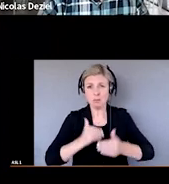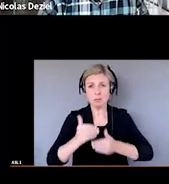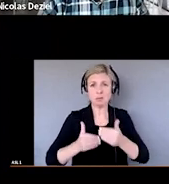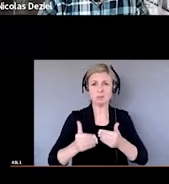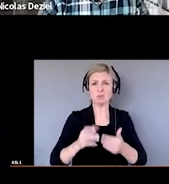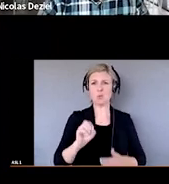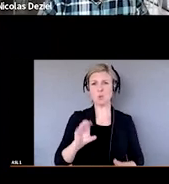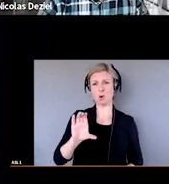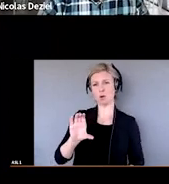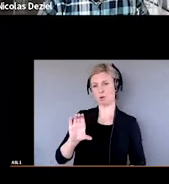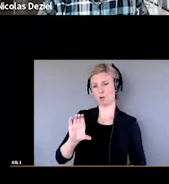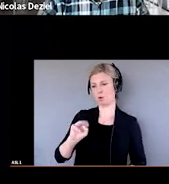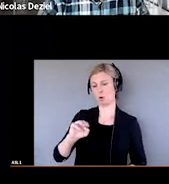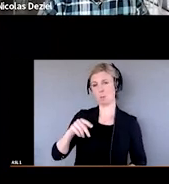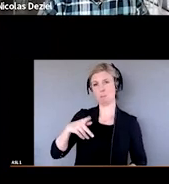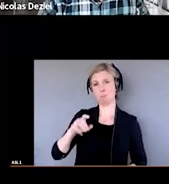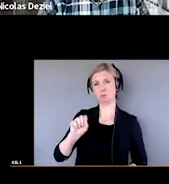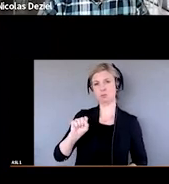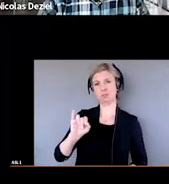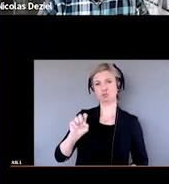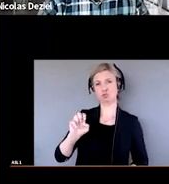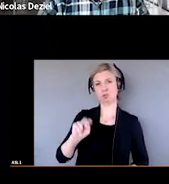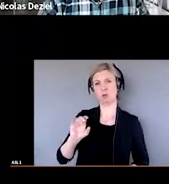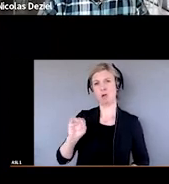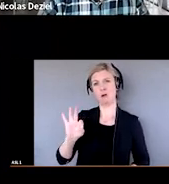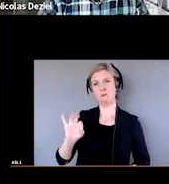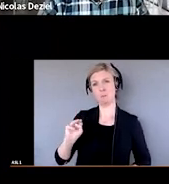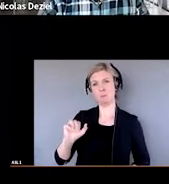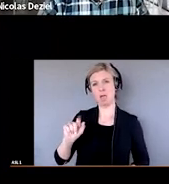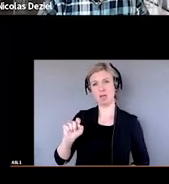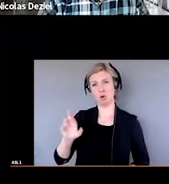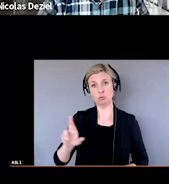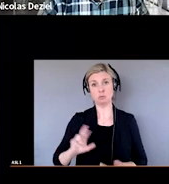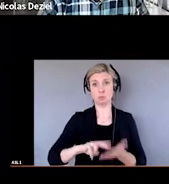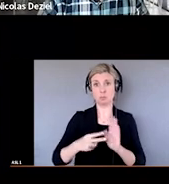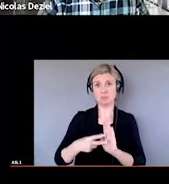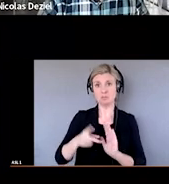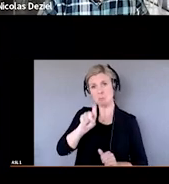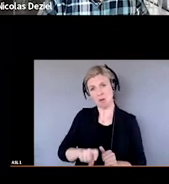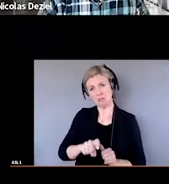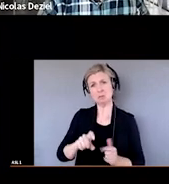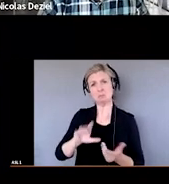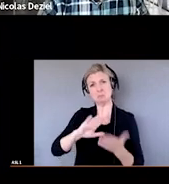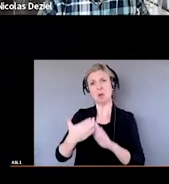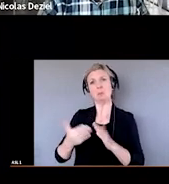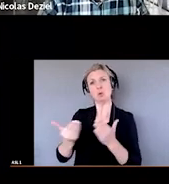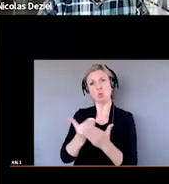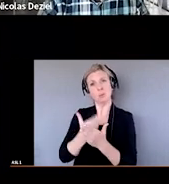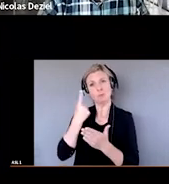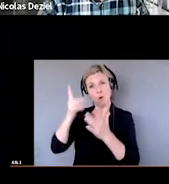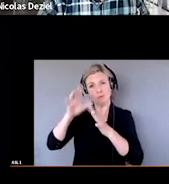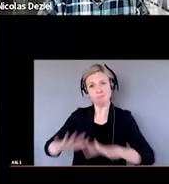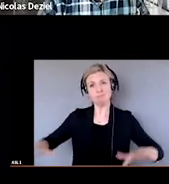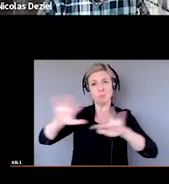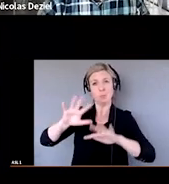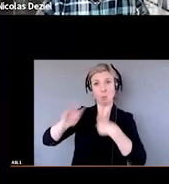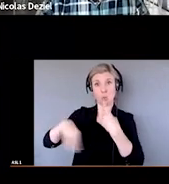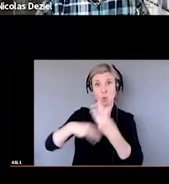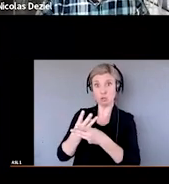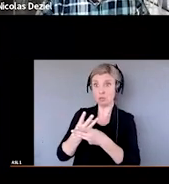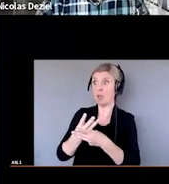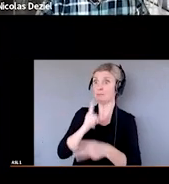The invention to be protected has to be new to the world, useful so that it